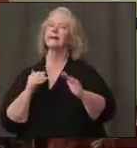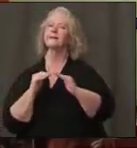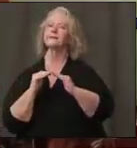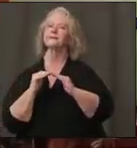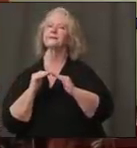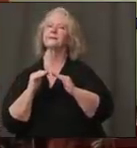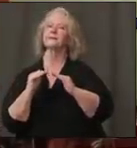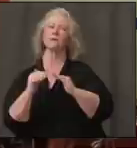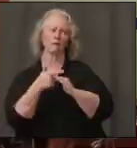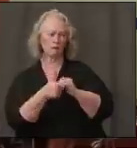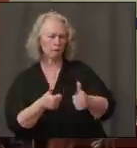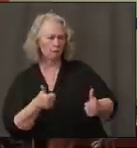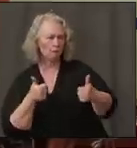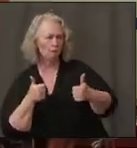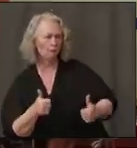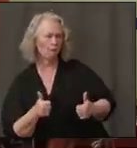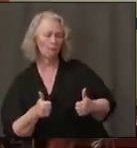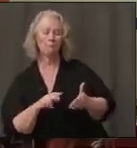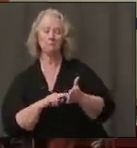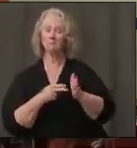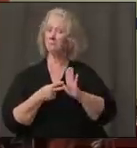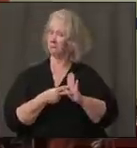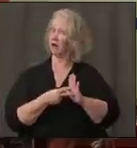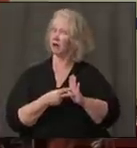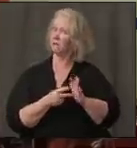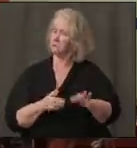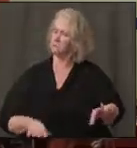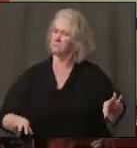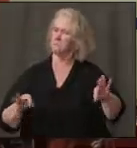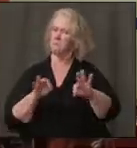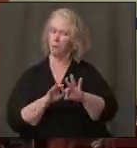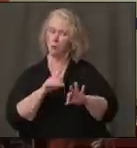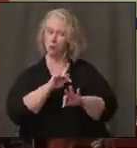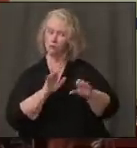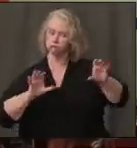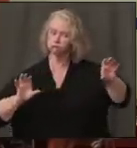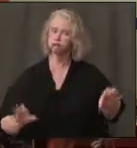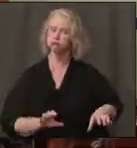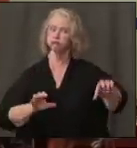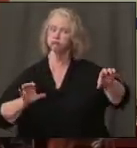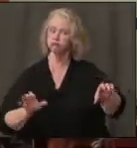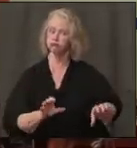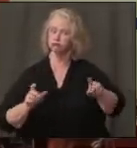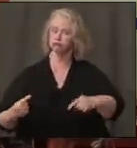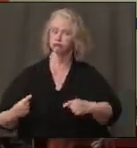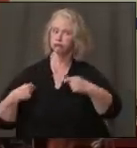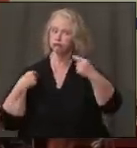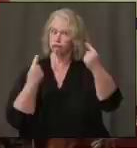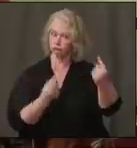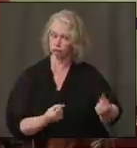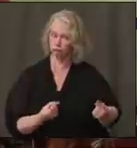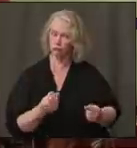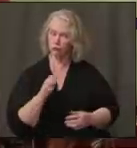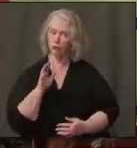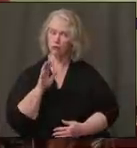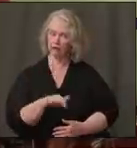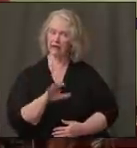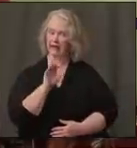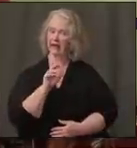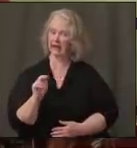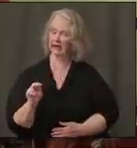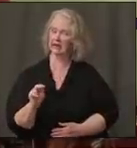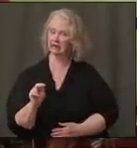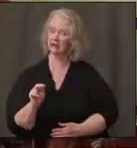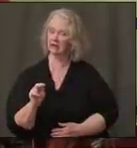a good sign of how important the actions you took and the government, the state government took,